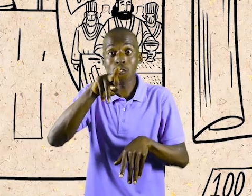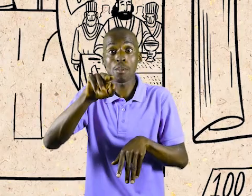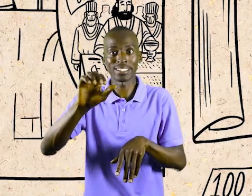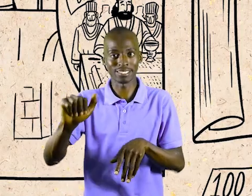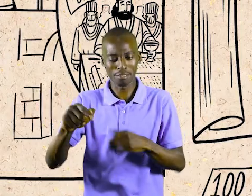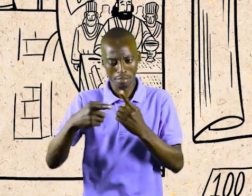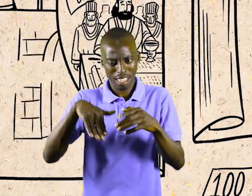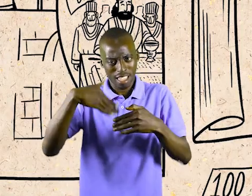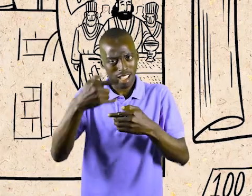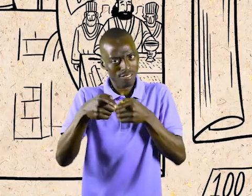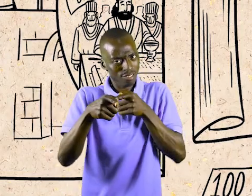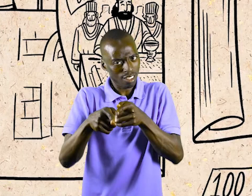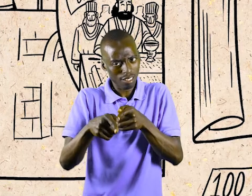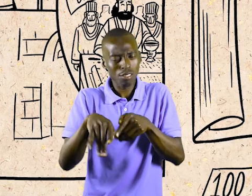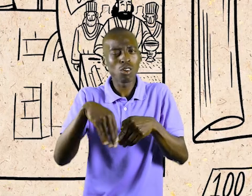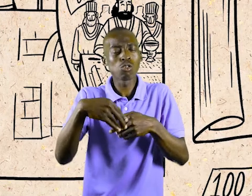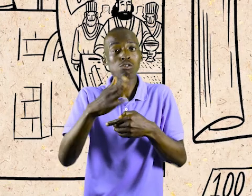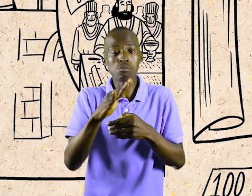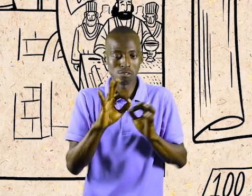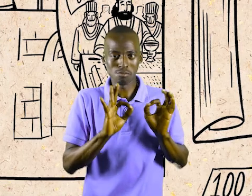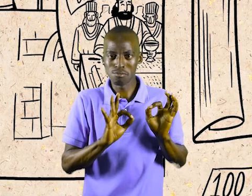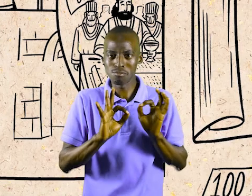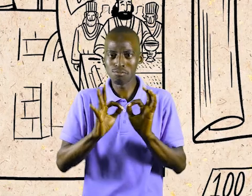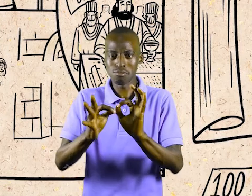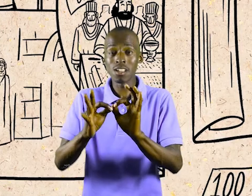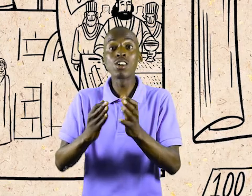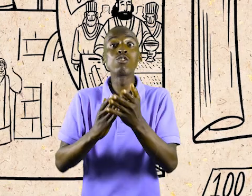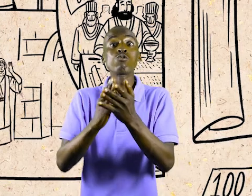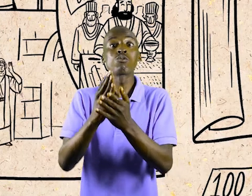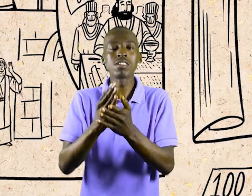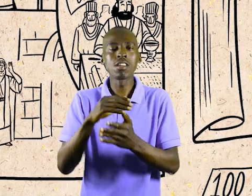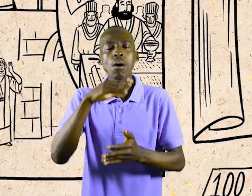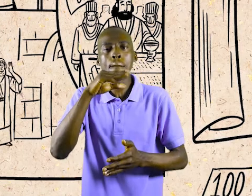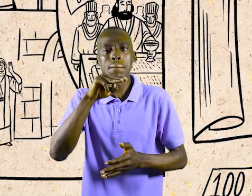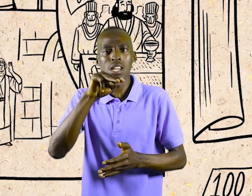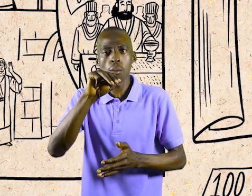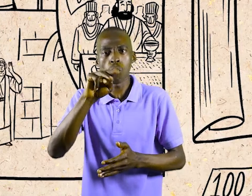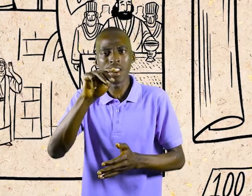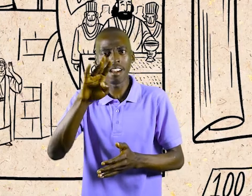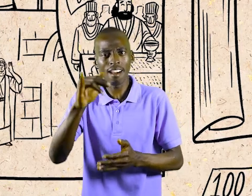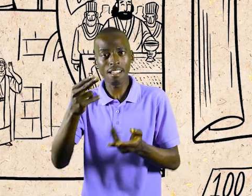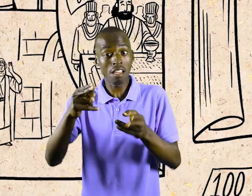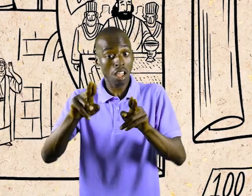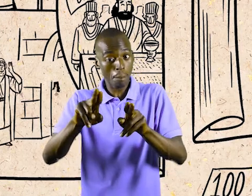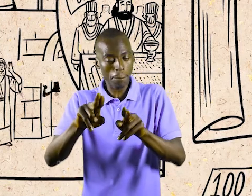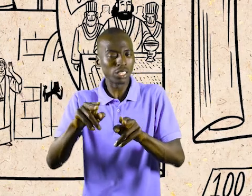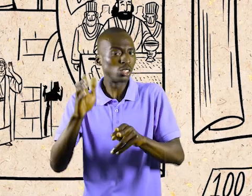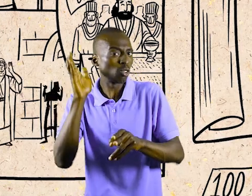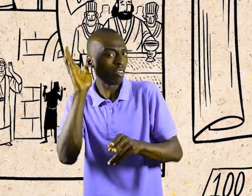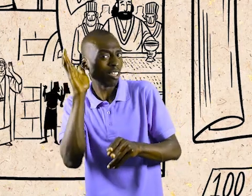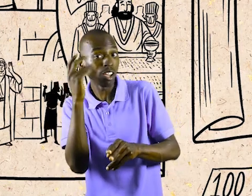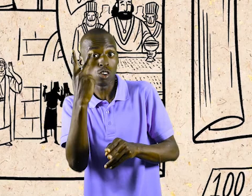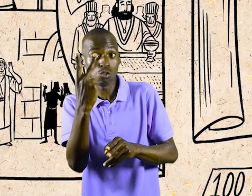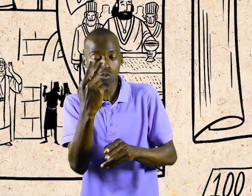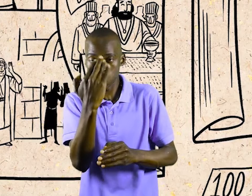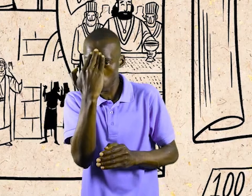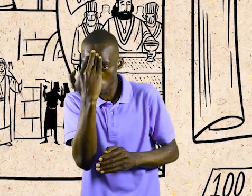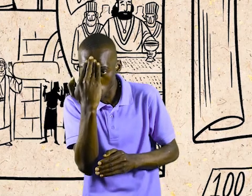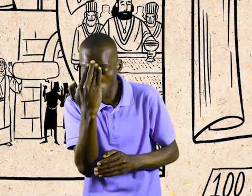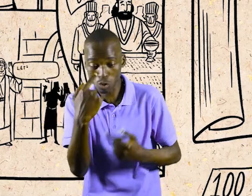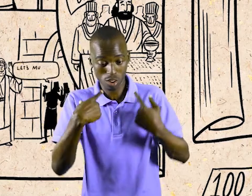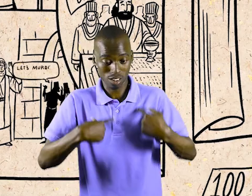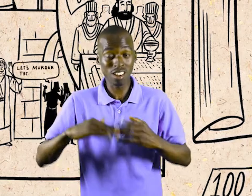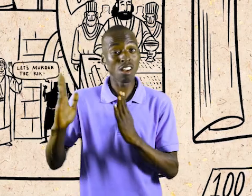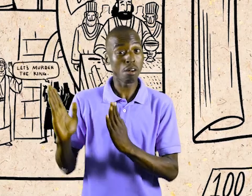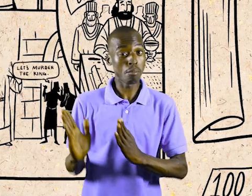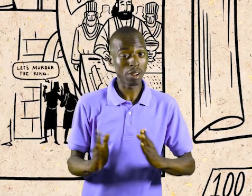Now, after this, and even more serendipitous, is the fact that Mordecai just happens to overhear two royal guards plotting